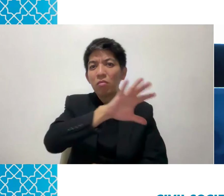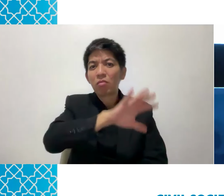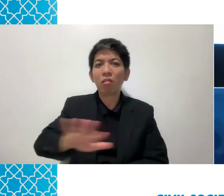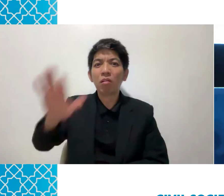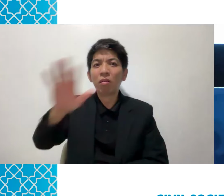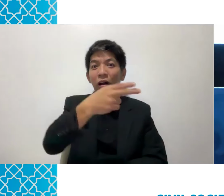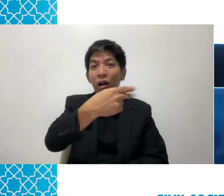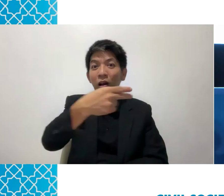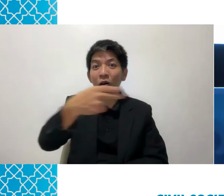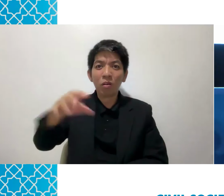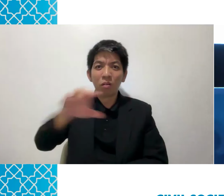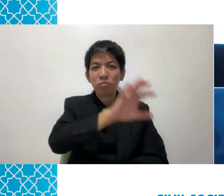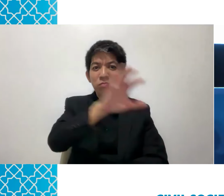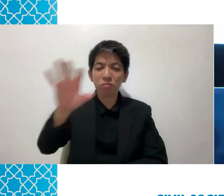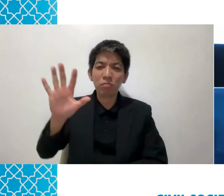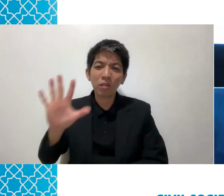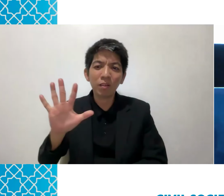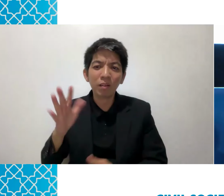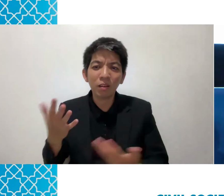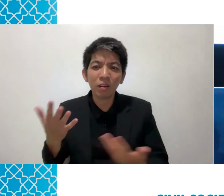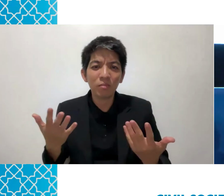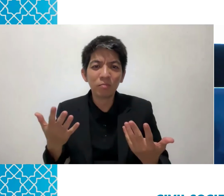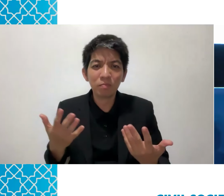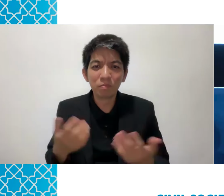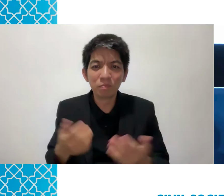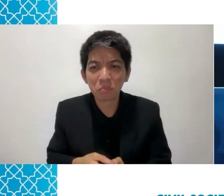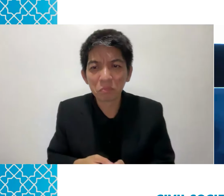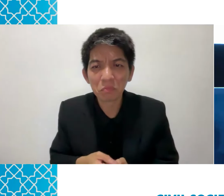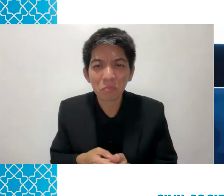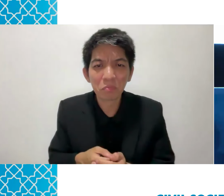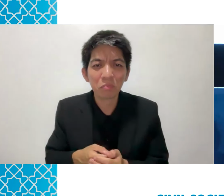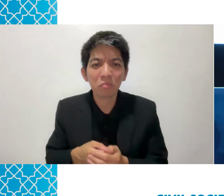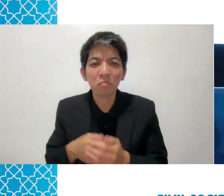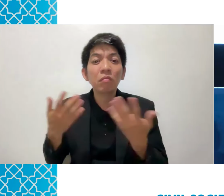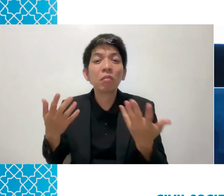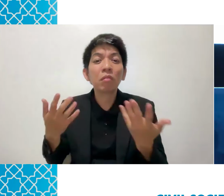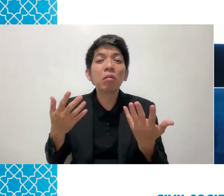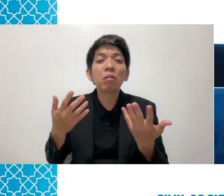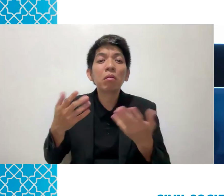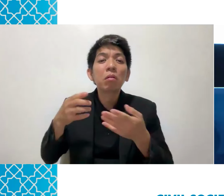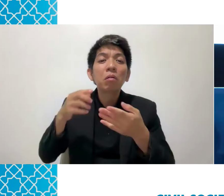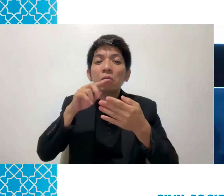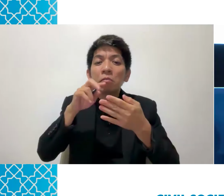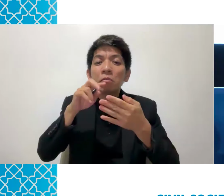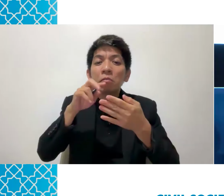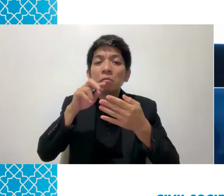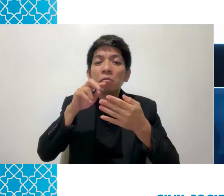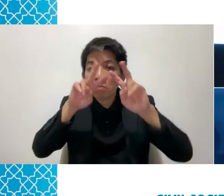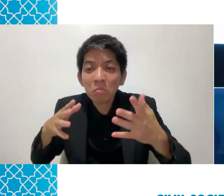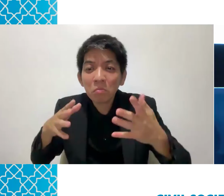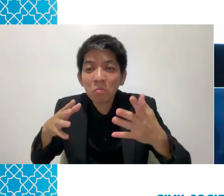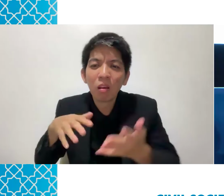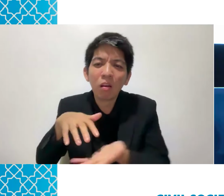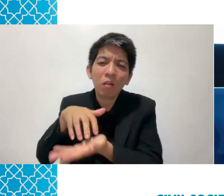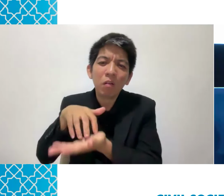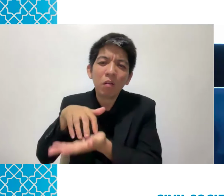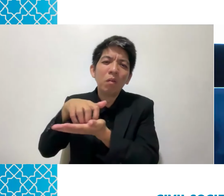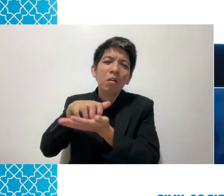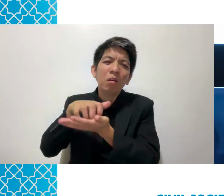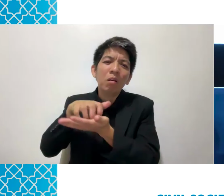finding was the vulnerable groups in terms of like the strategies and the plans. When they mention